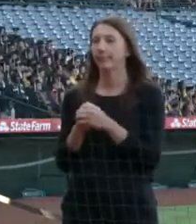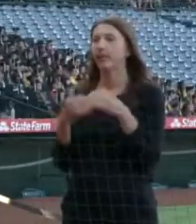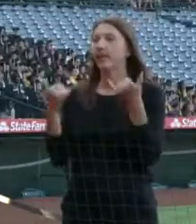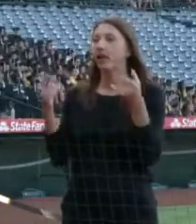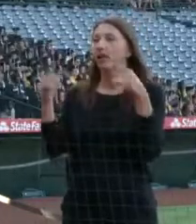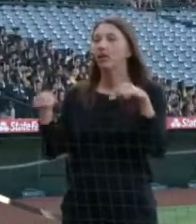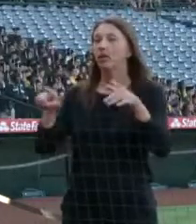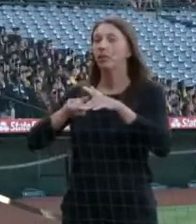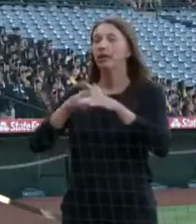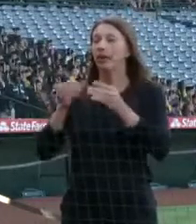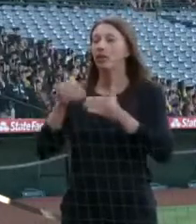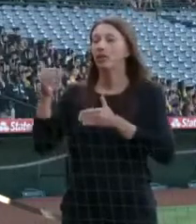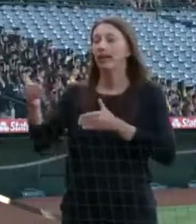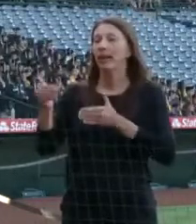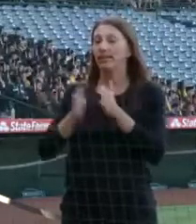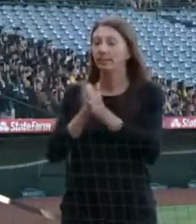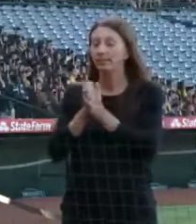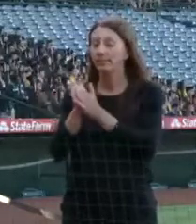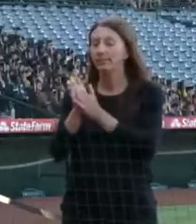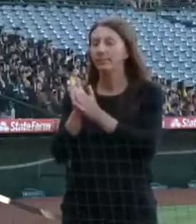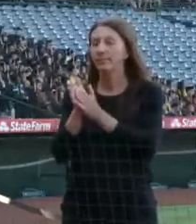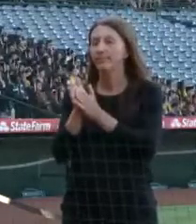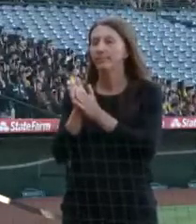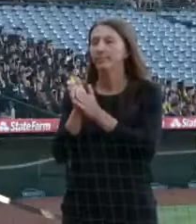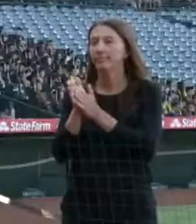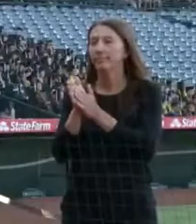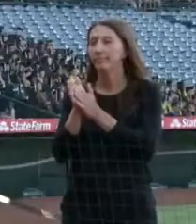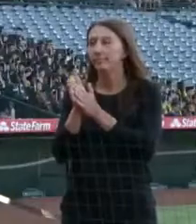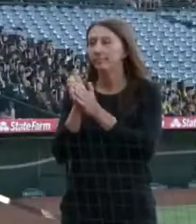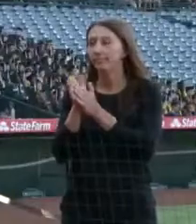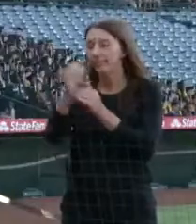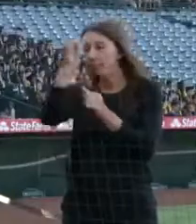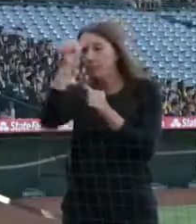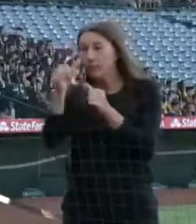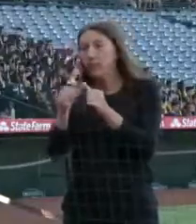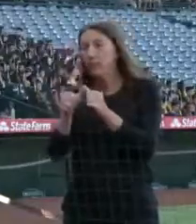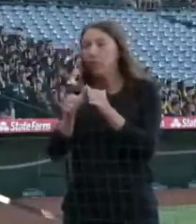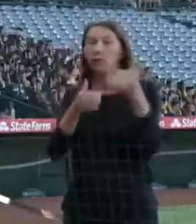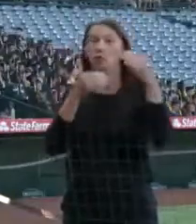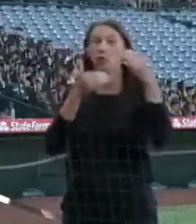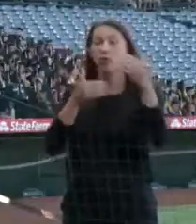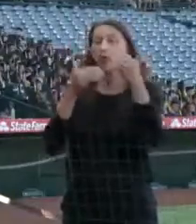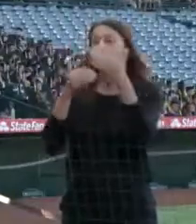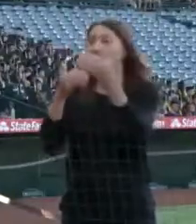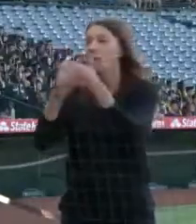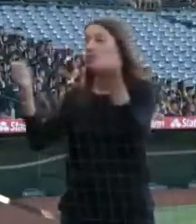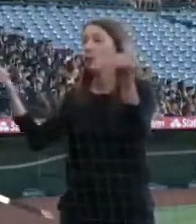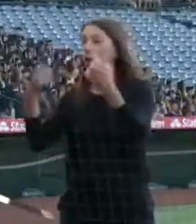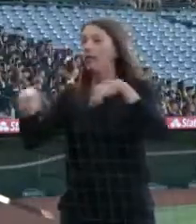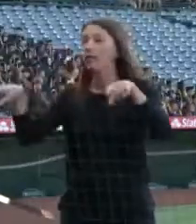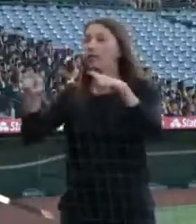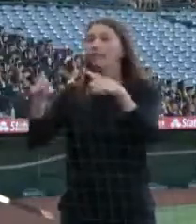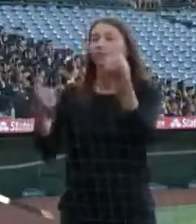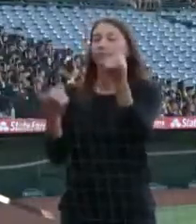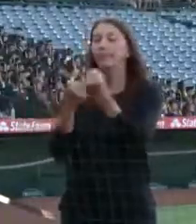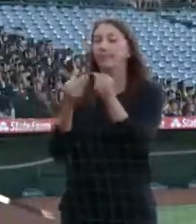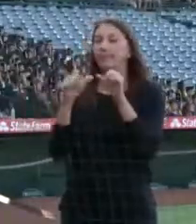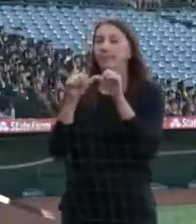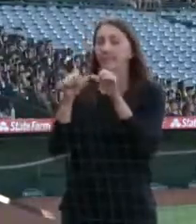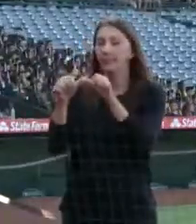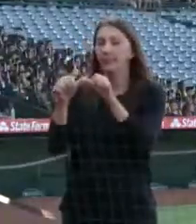begin your next adventures, remember, we're grateful to all of you for supporting the